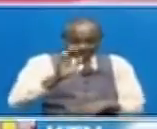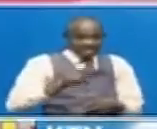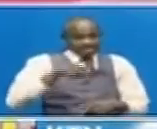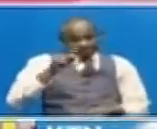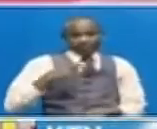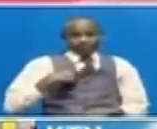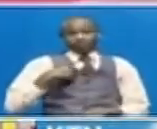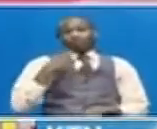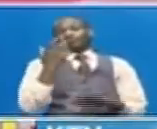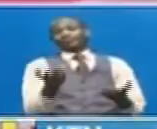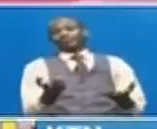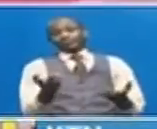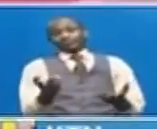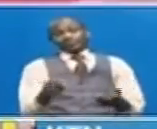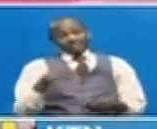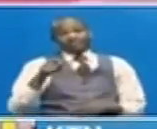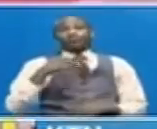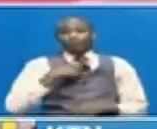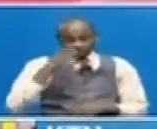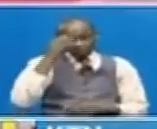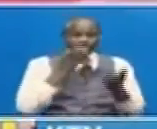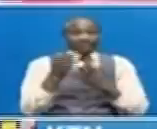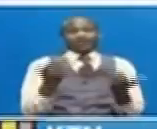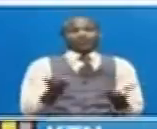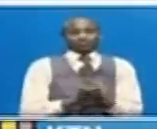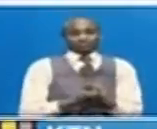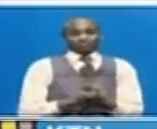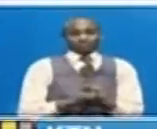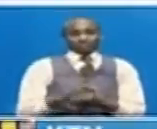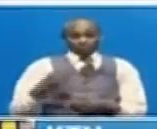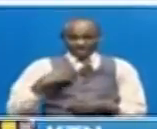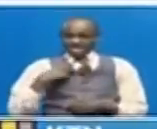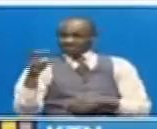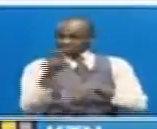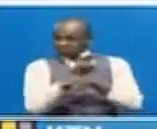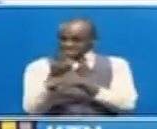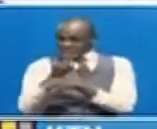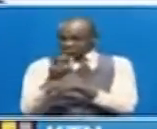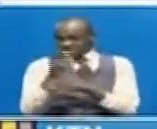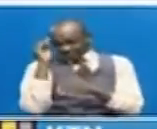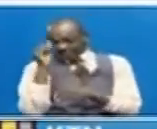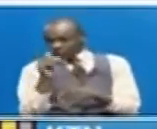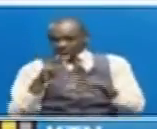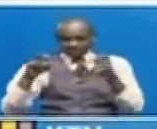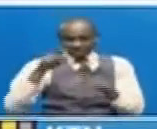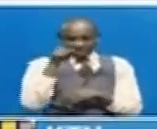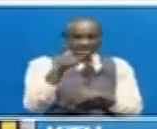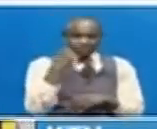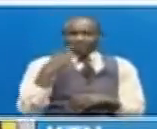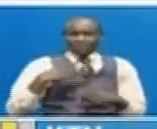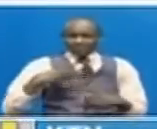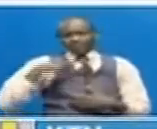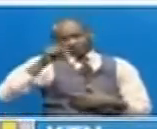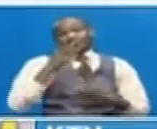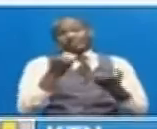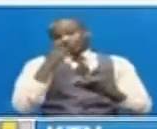have a say in terms of how they want to be served. According to our feasibility study and what we found out that people are really